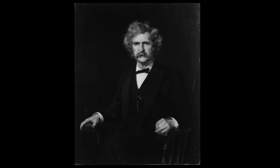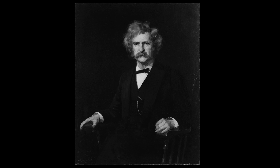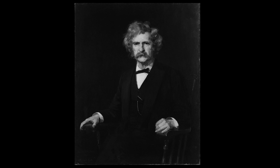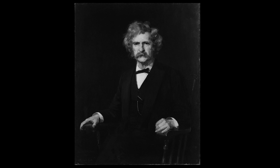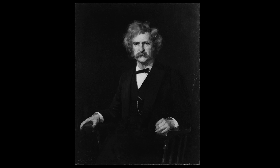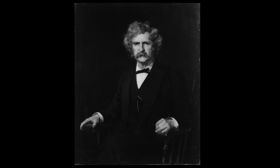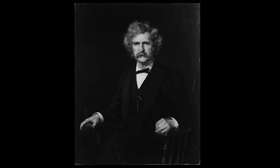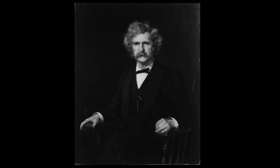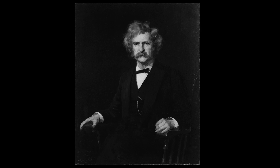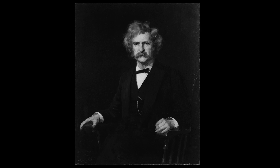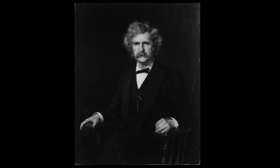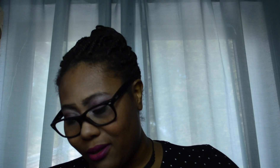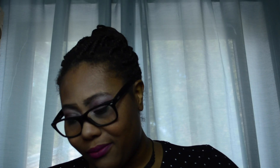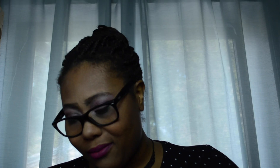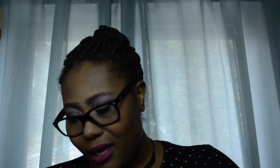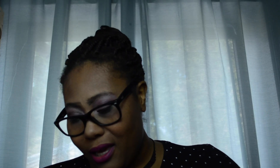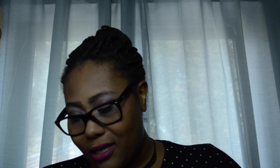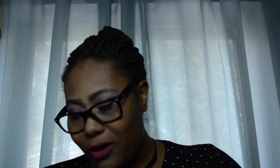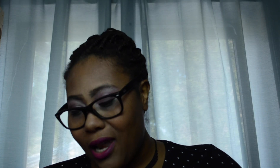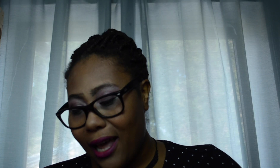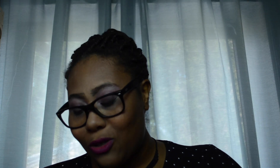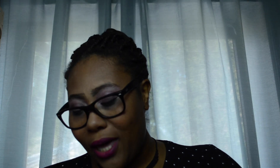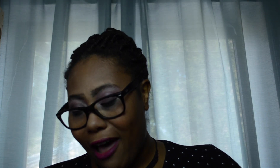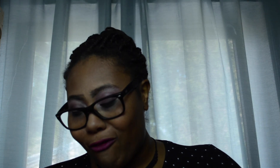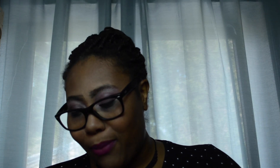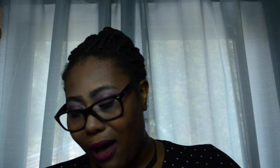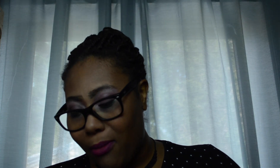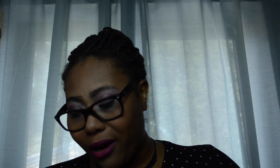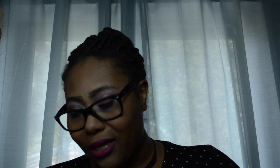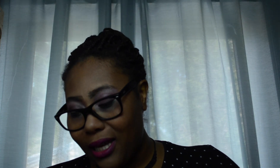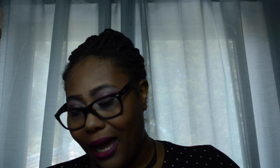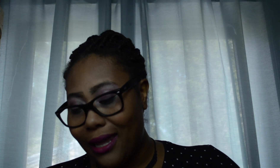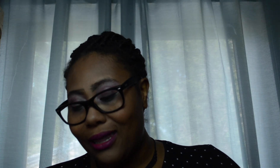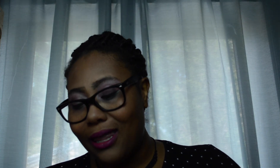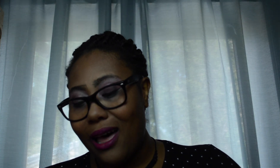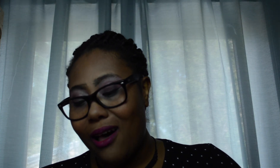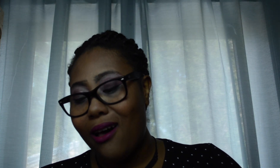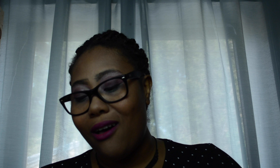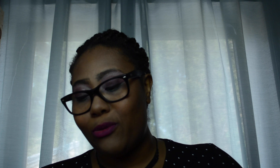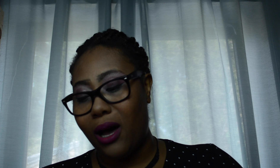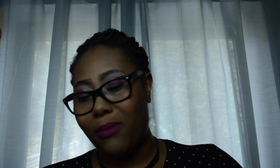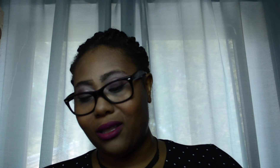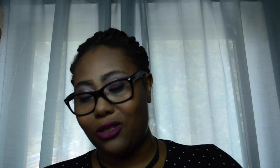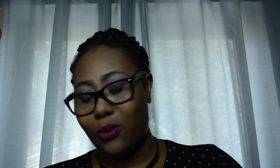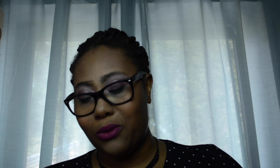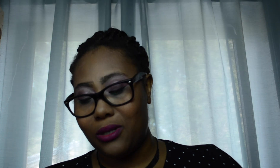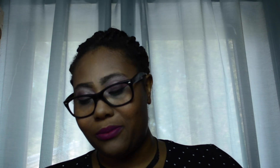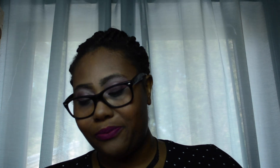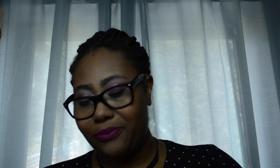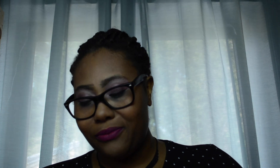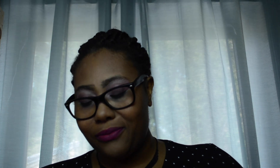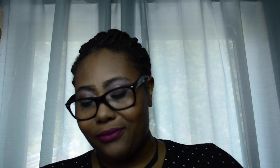So let's move on to the next one. So next we have Bob Marley. I loved Bob Marley's